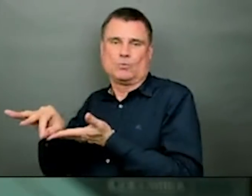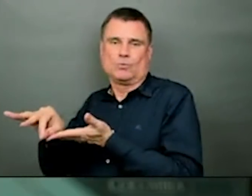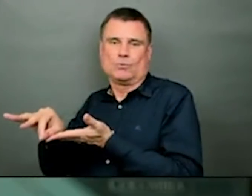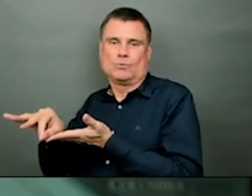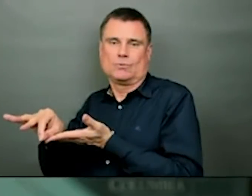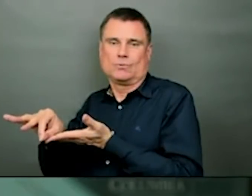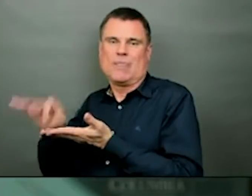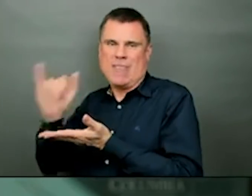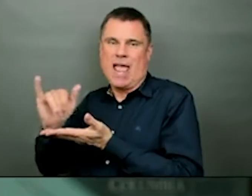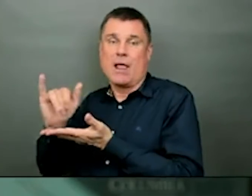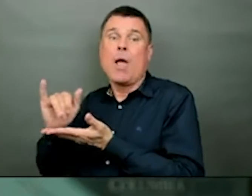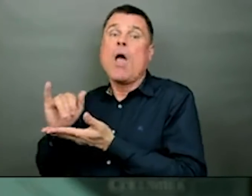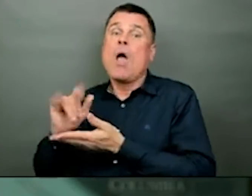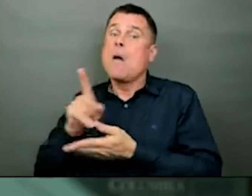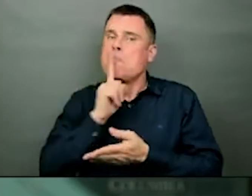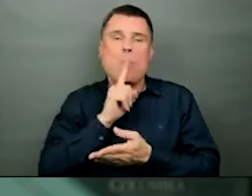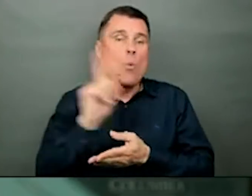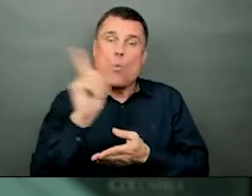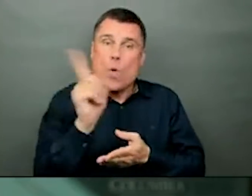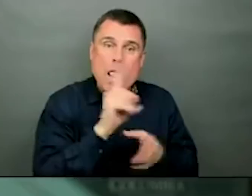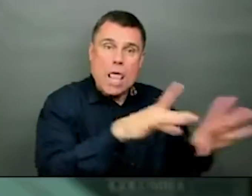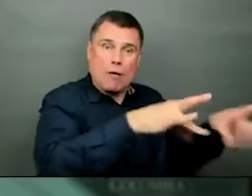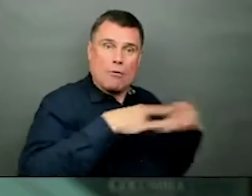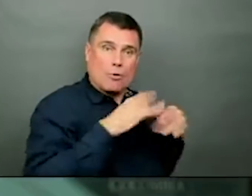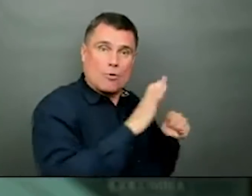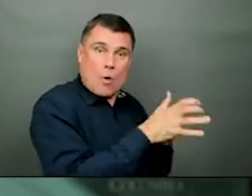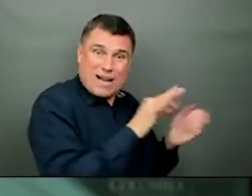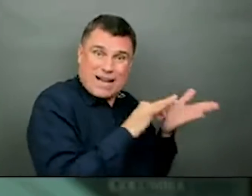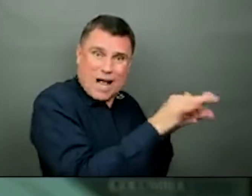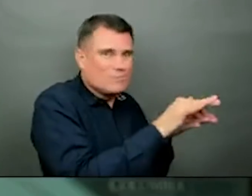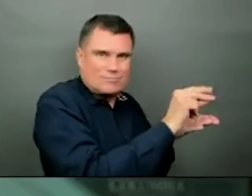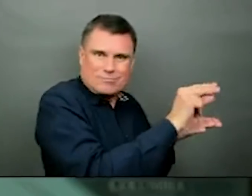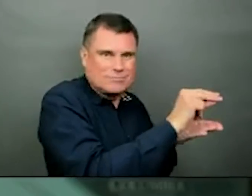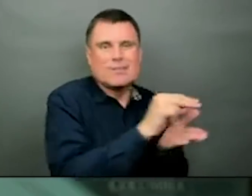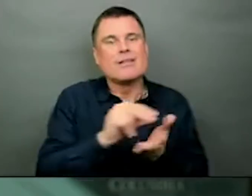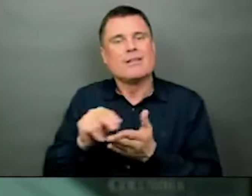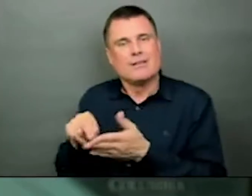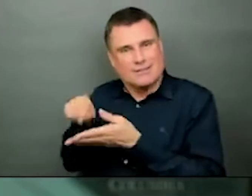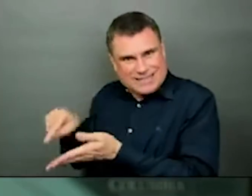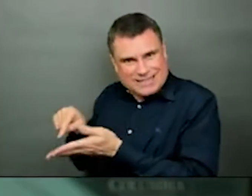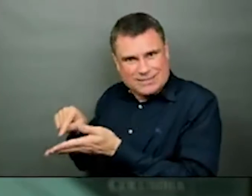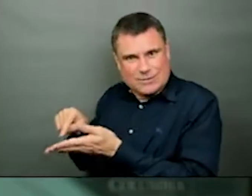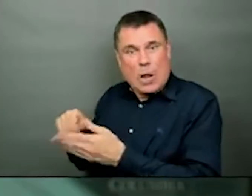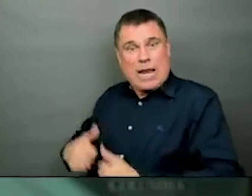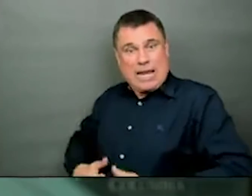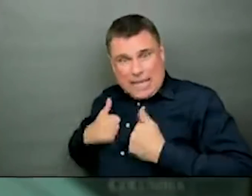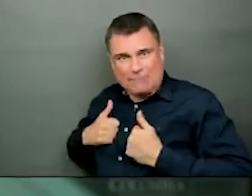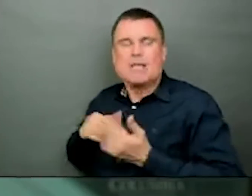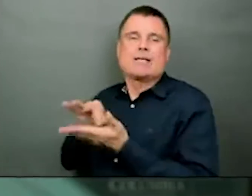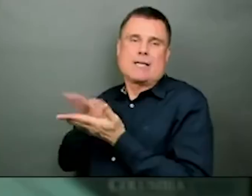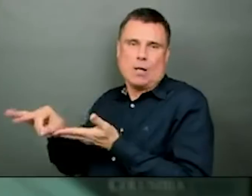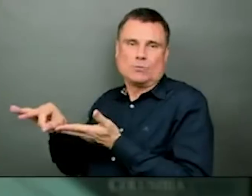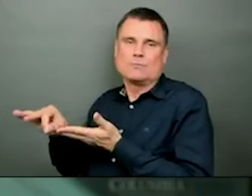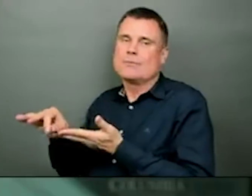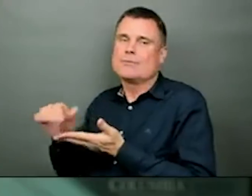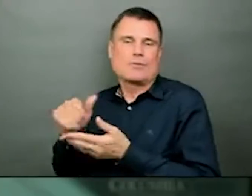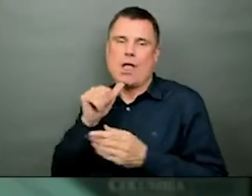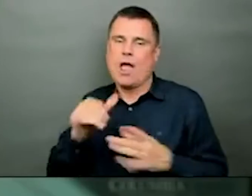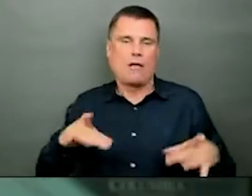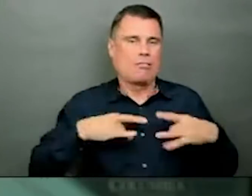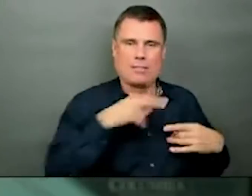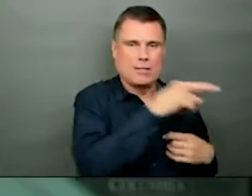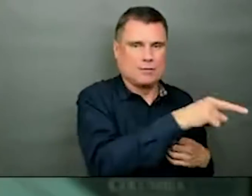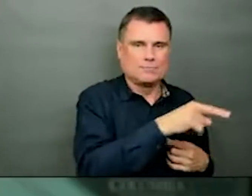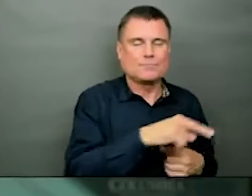through all that and really give it directly. The Whistler cases that we announced as Whistler cases are people who live in Whistler and have Whistler as their